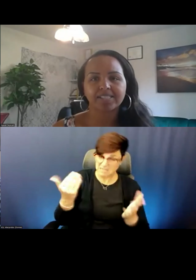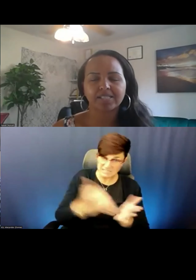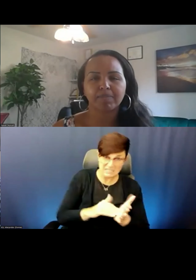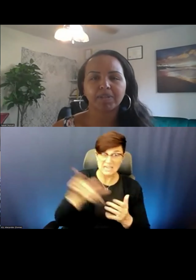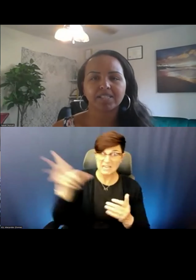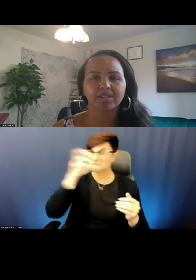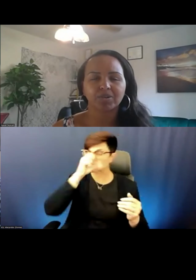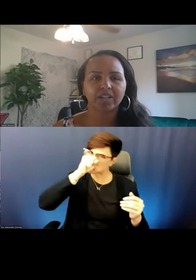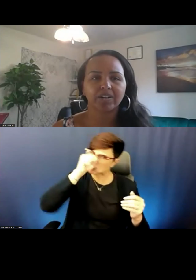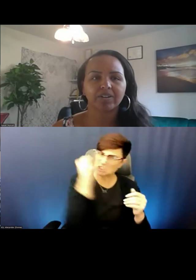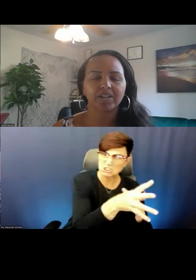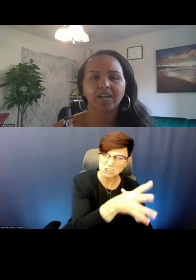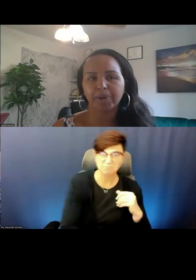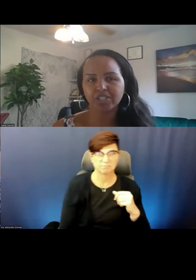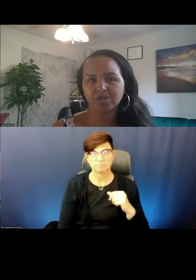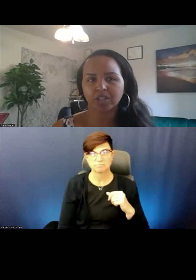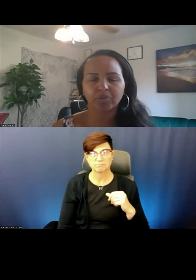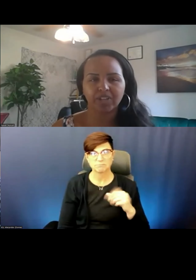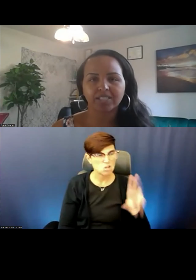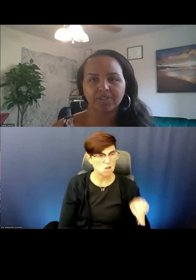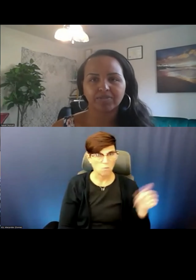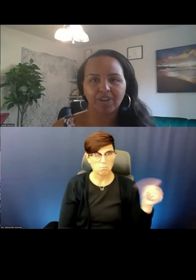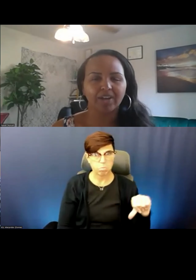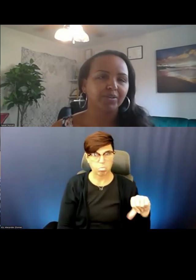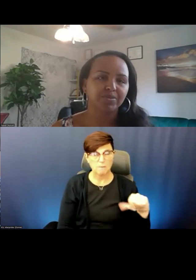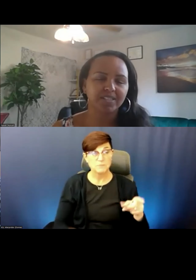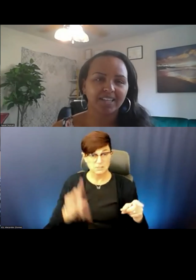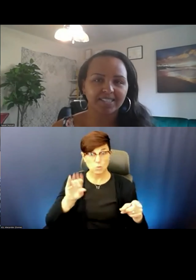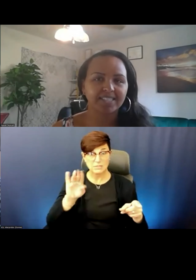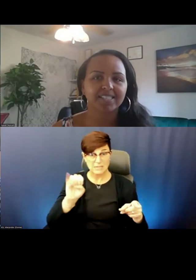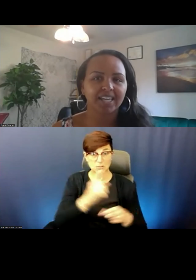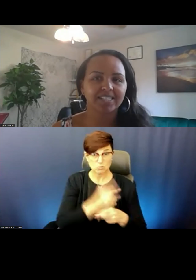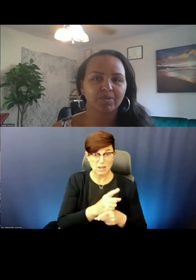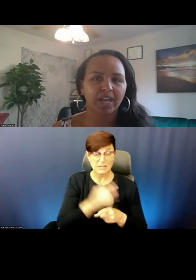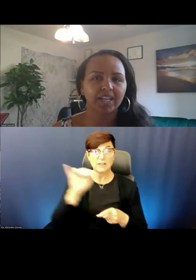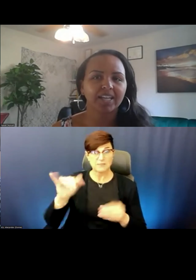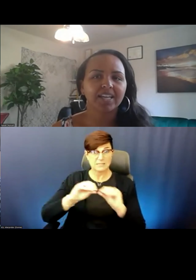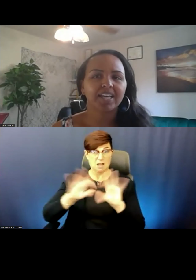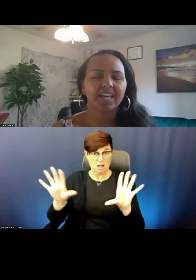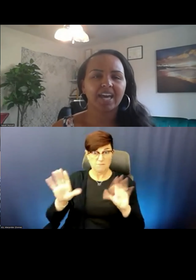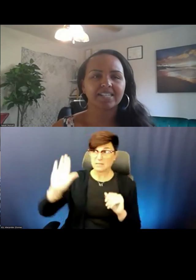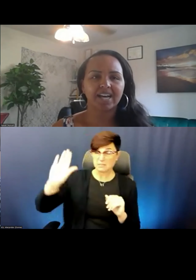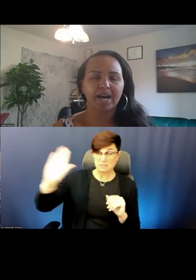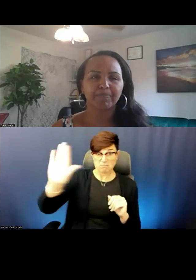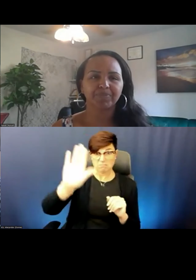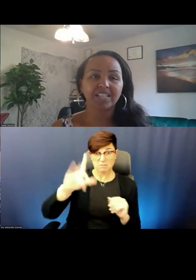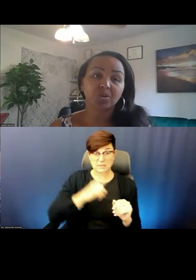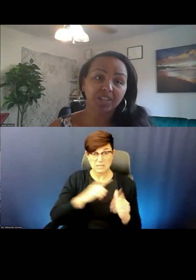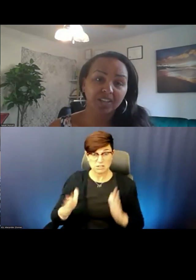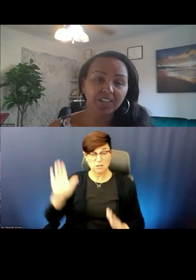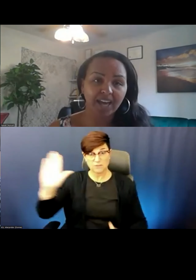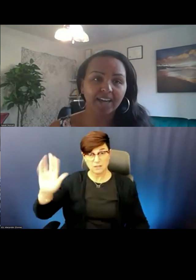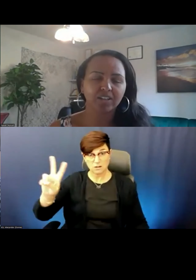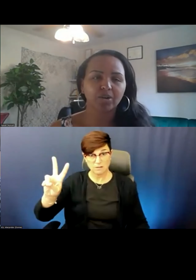And as Debbie said earlier, a budget is really reflective of your values as a state, right? And